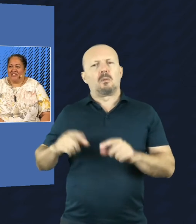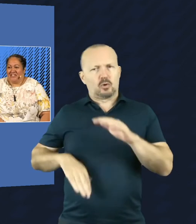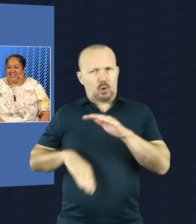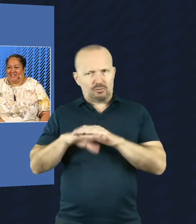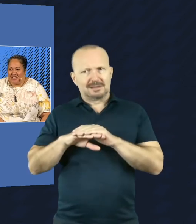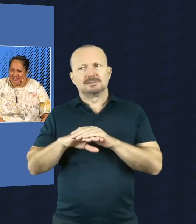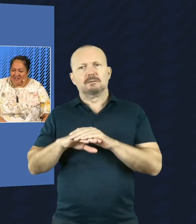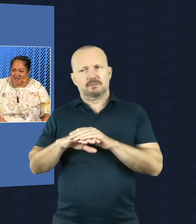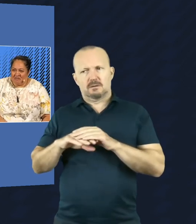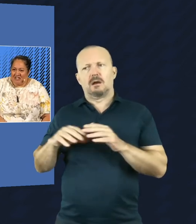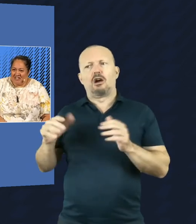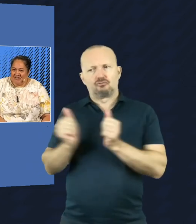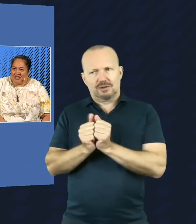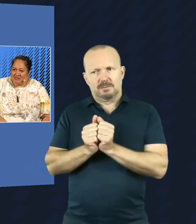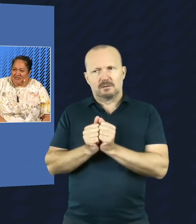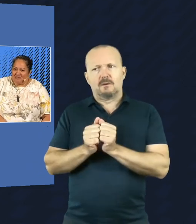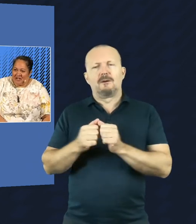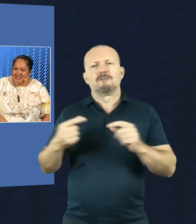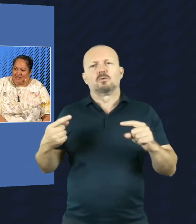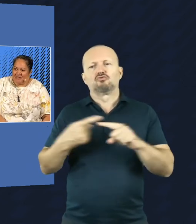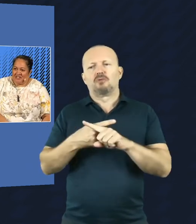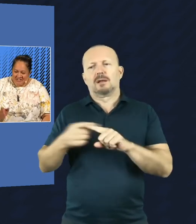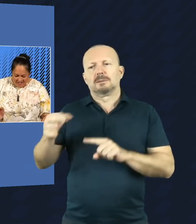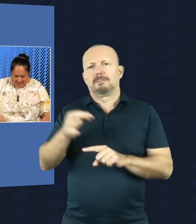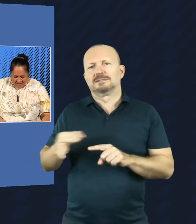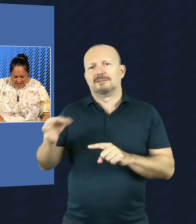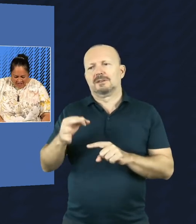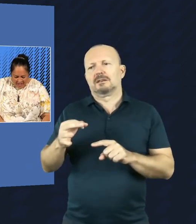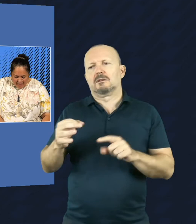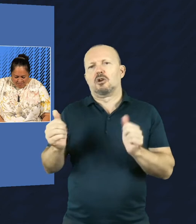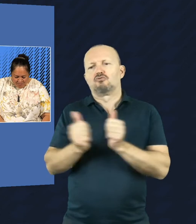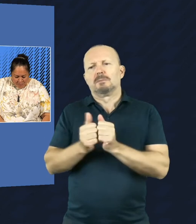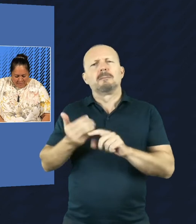Partnership, formerly the Trans-Pacific Partnership. This is the